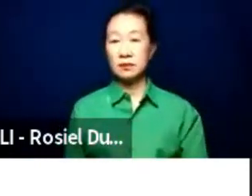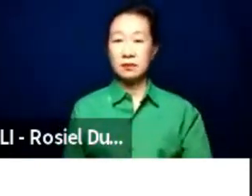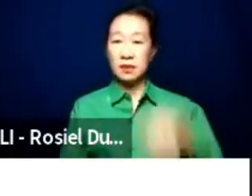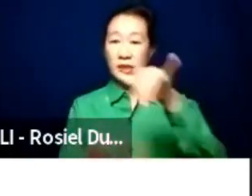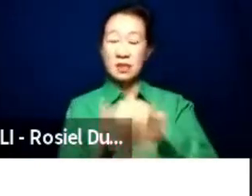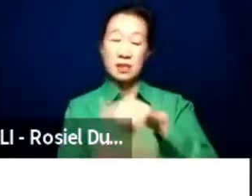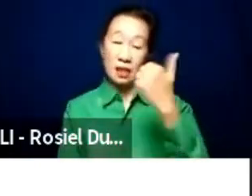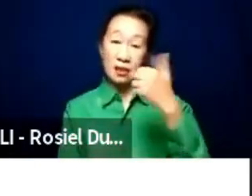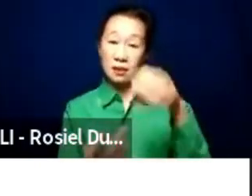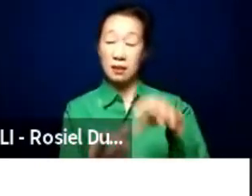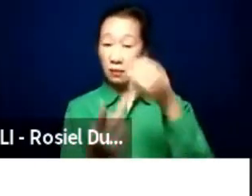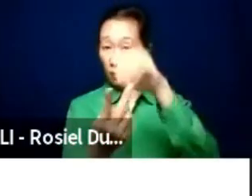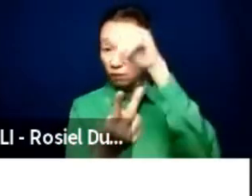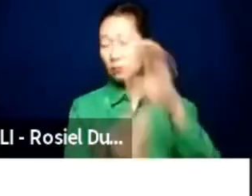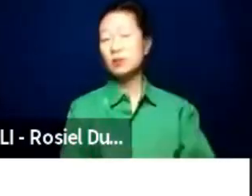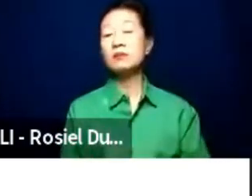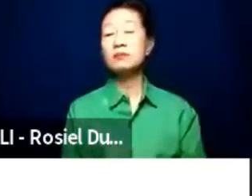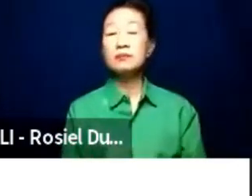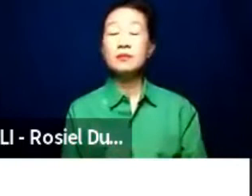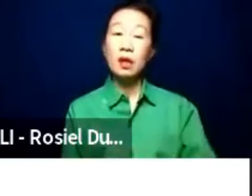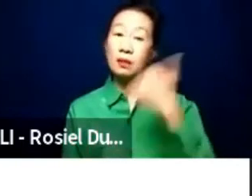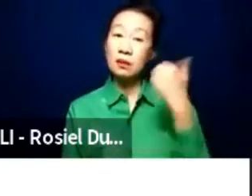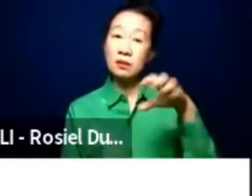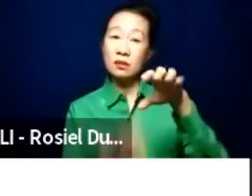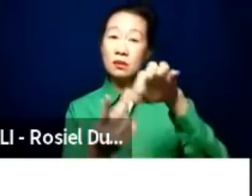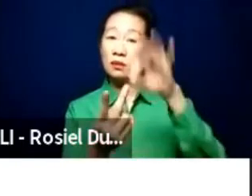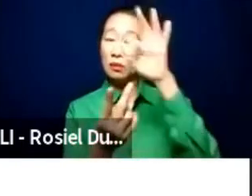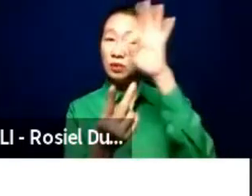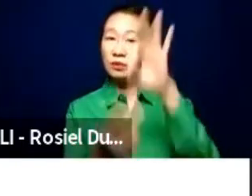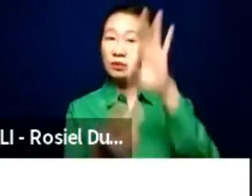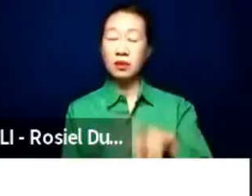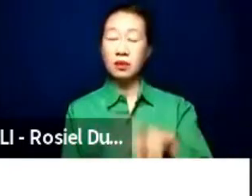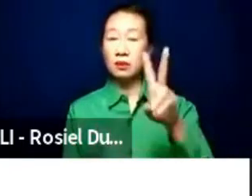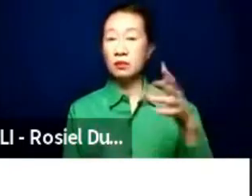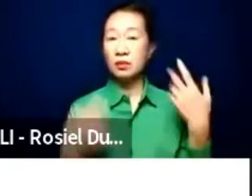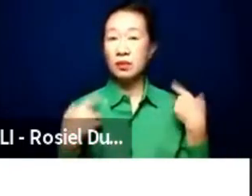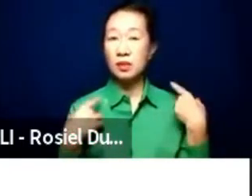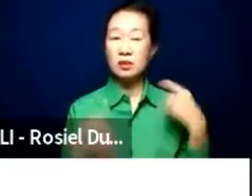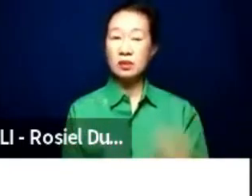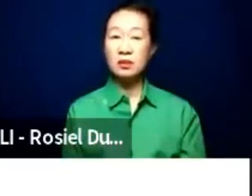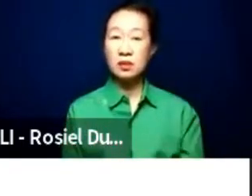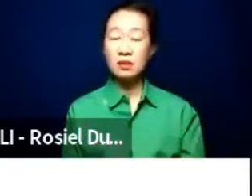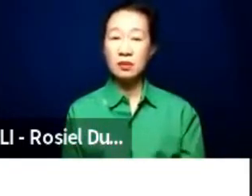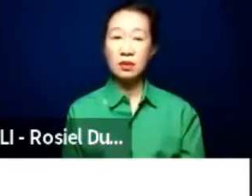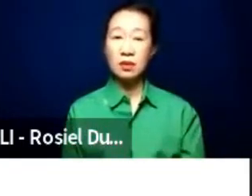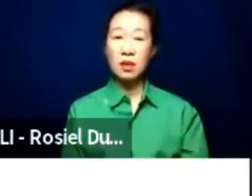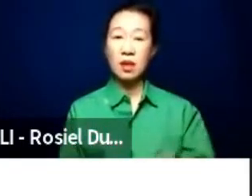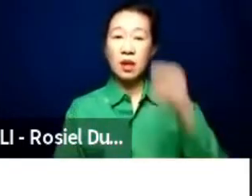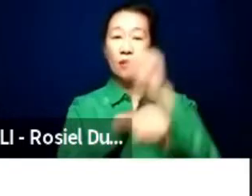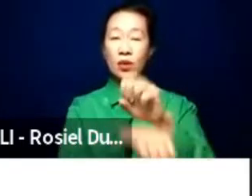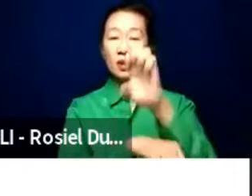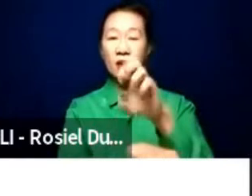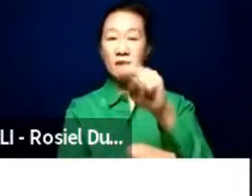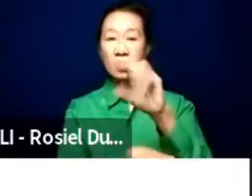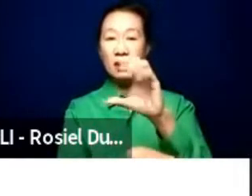another option. Another option, there are 2 other options. Now, there's the work enclave. In the work enclave naman,